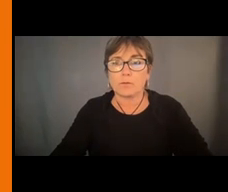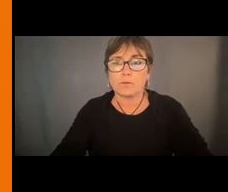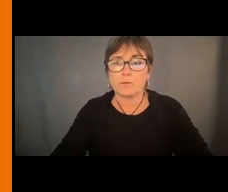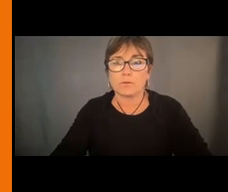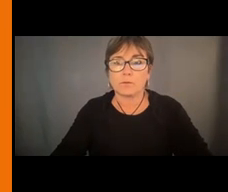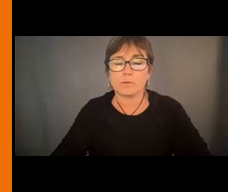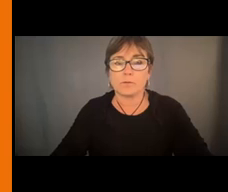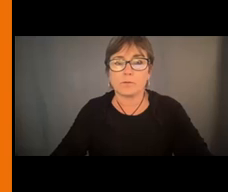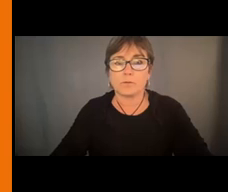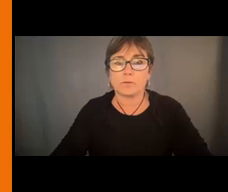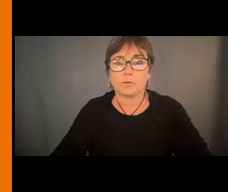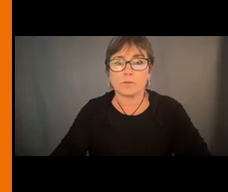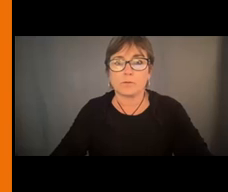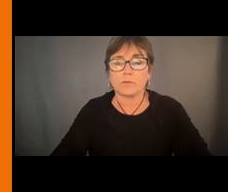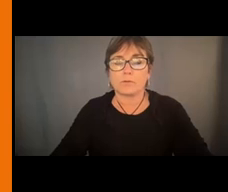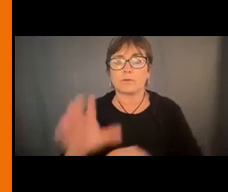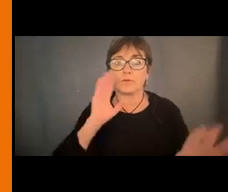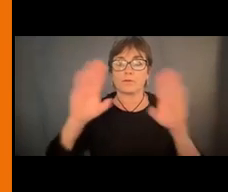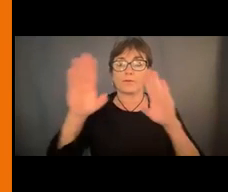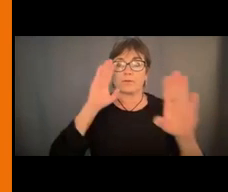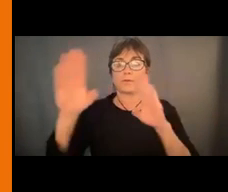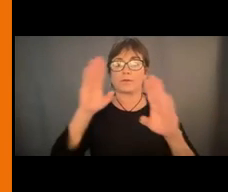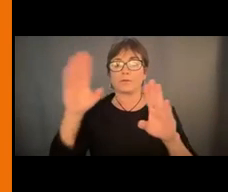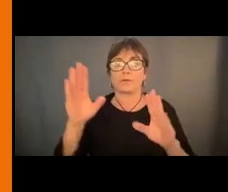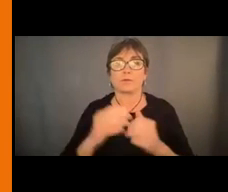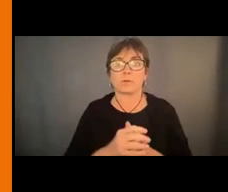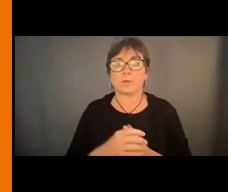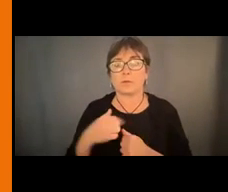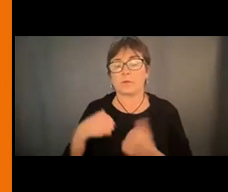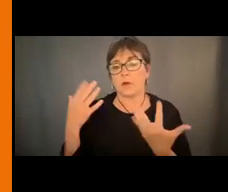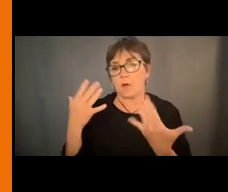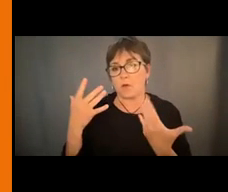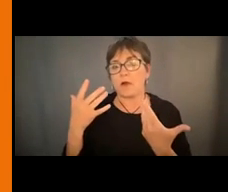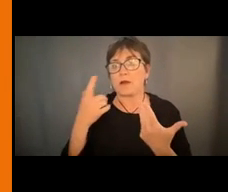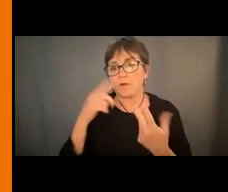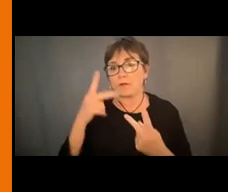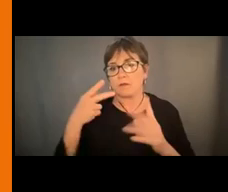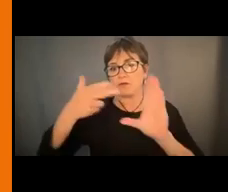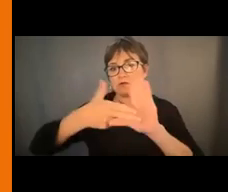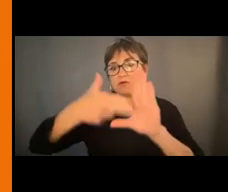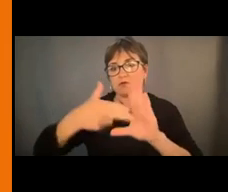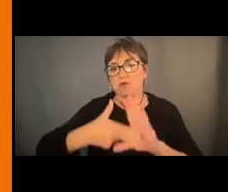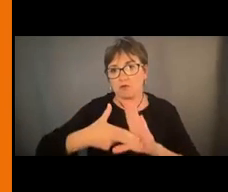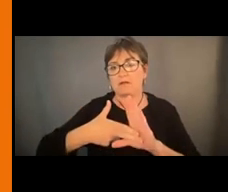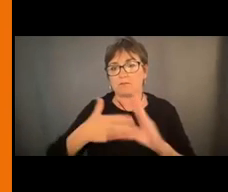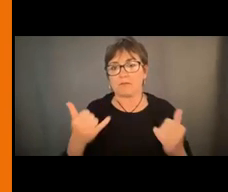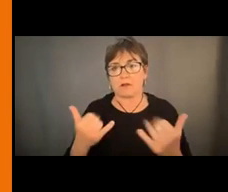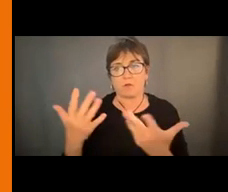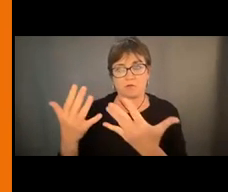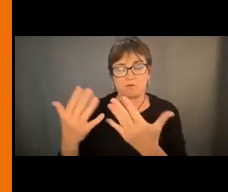Greetings, everyone. We are waiting a second while people trickle in.